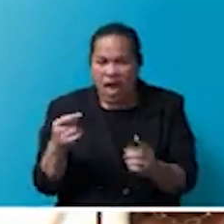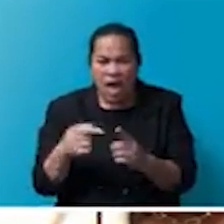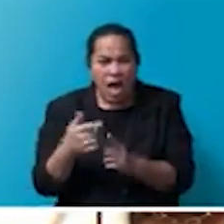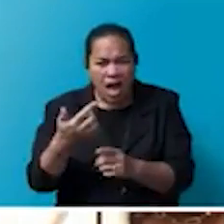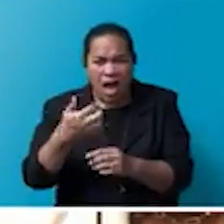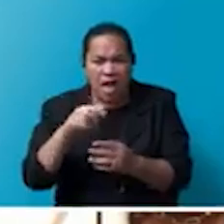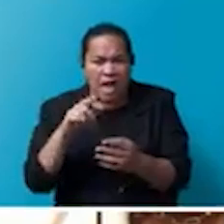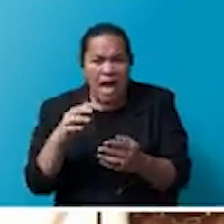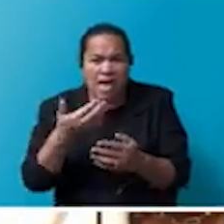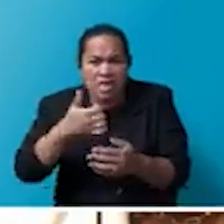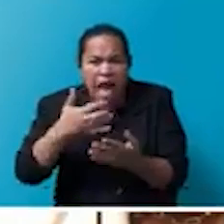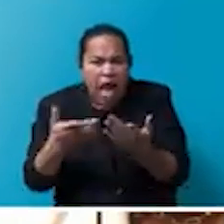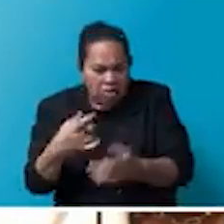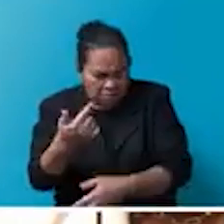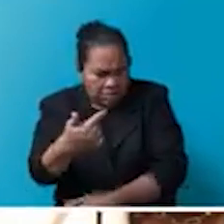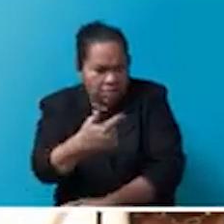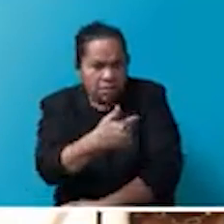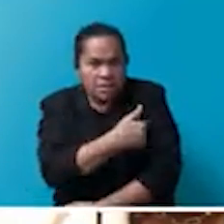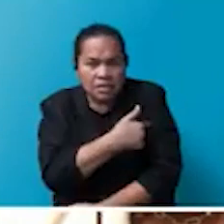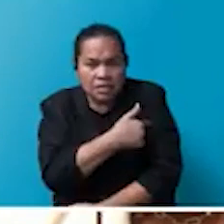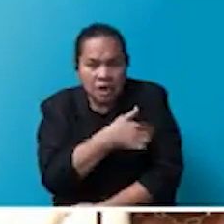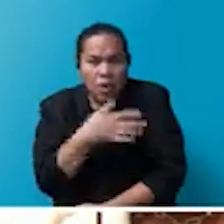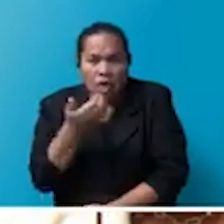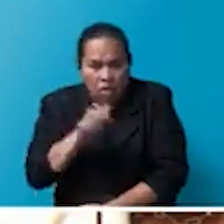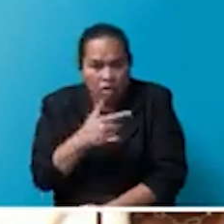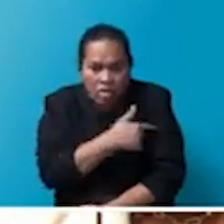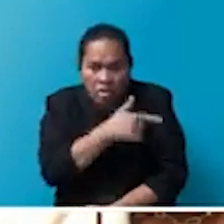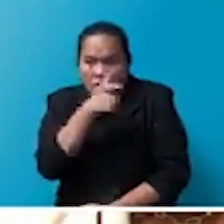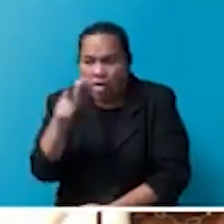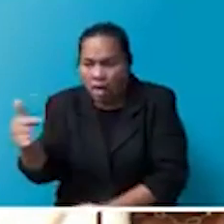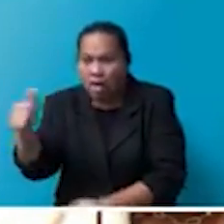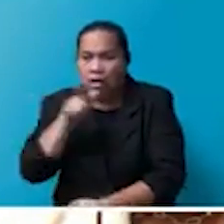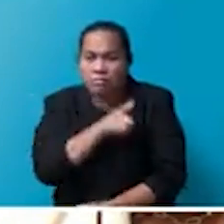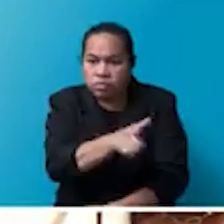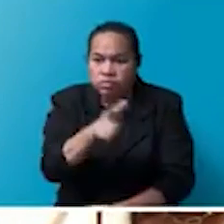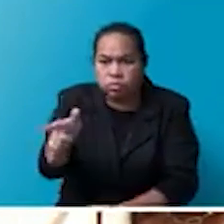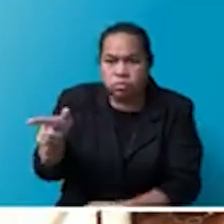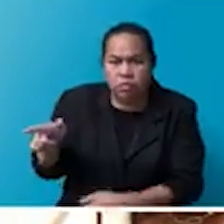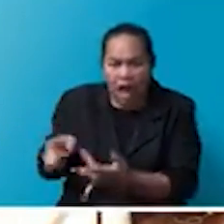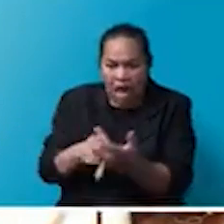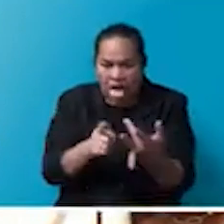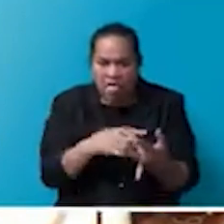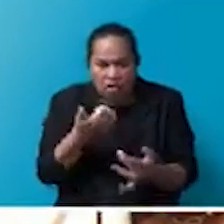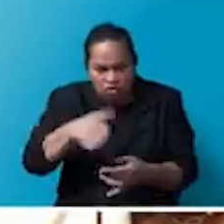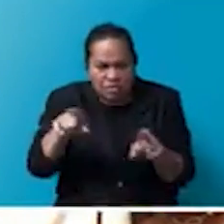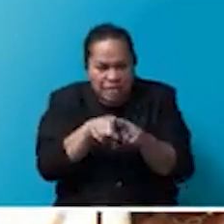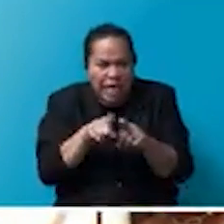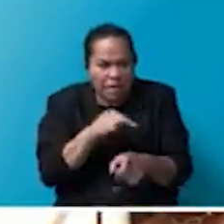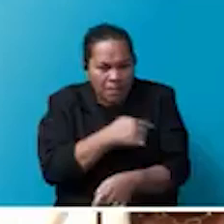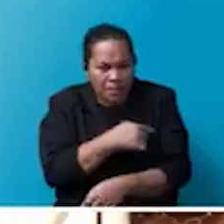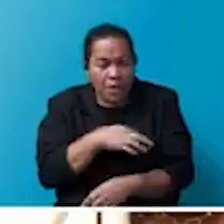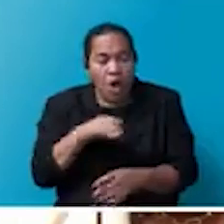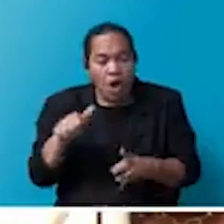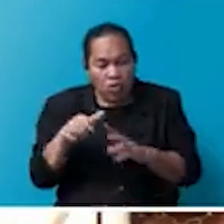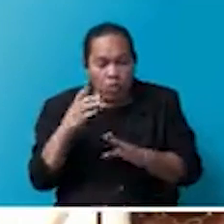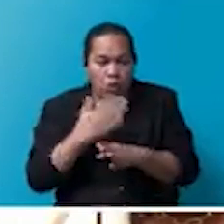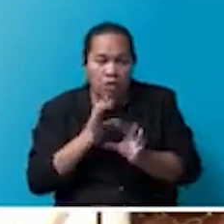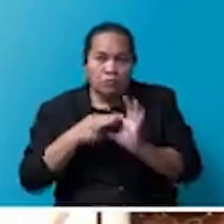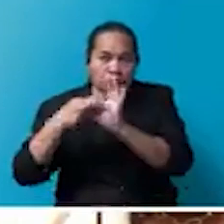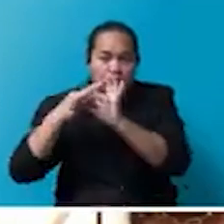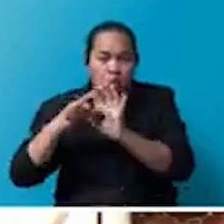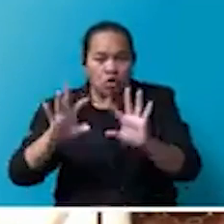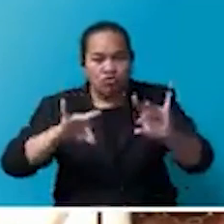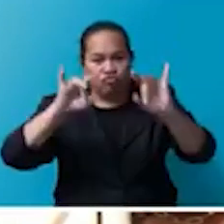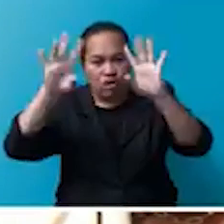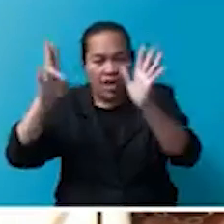programs aligned with global best practices. We also acknowledge the support of our partners, Australia, New Zealand,